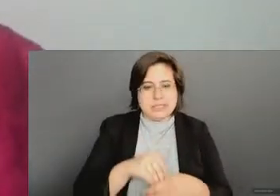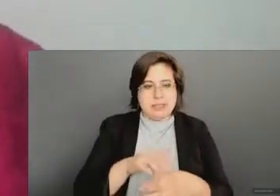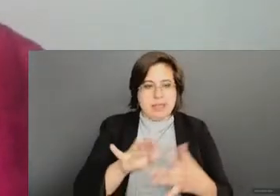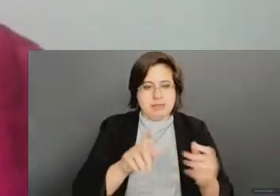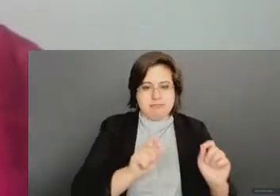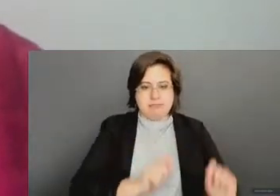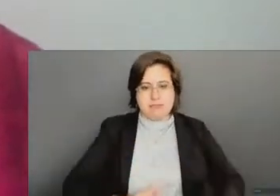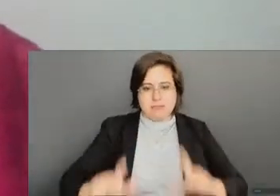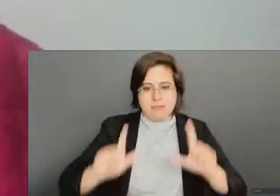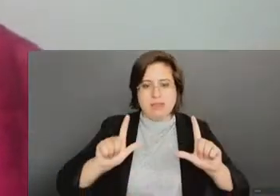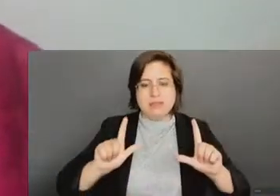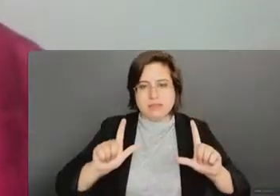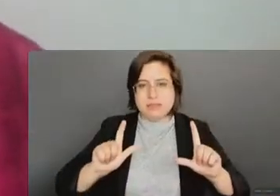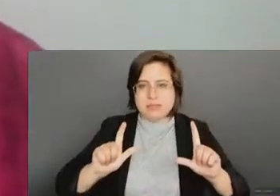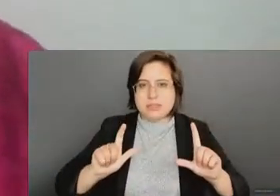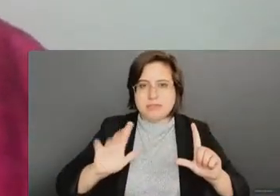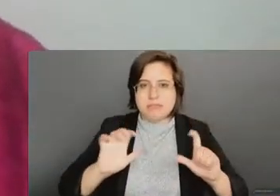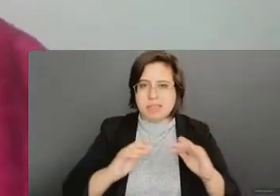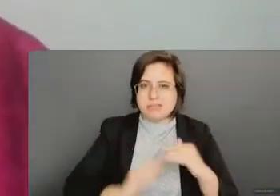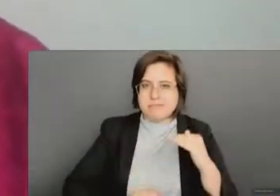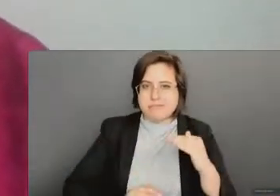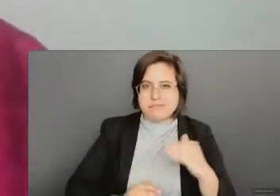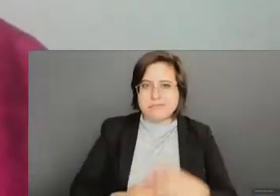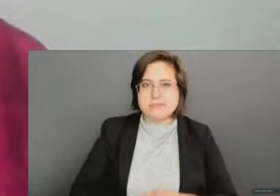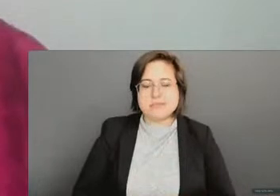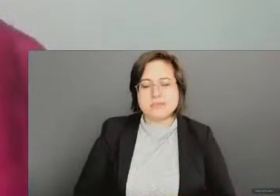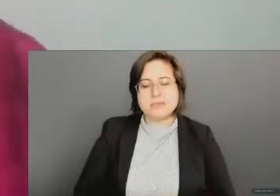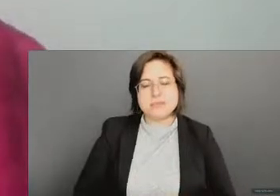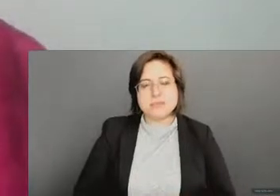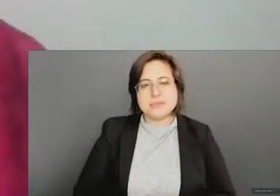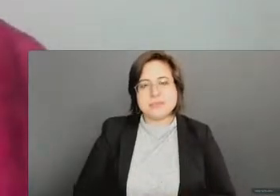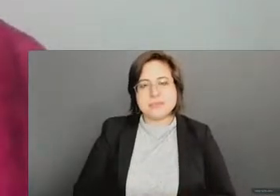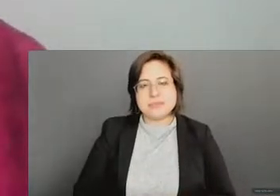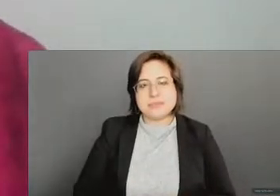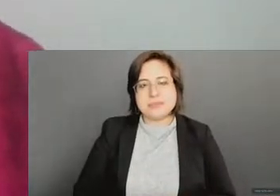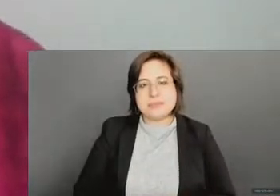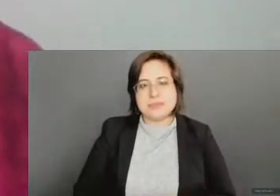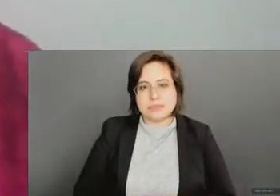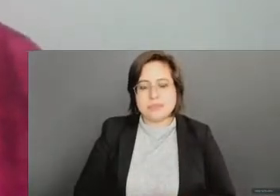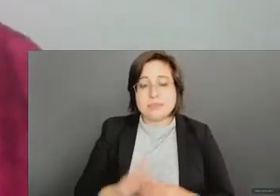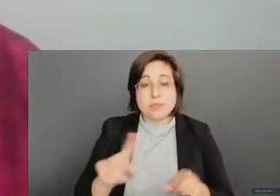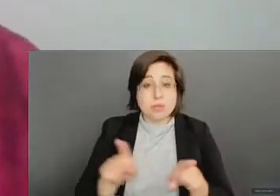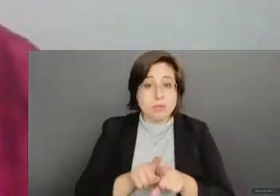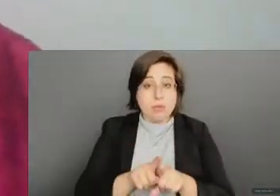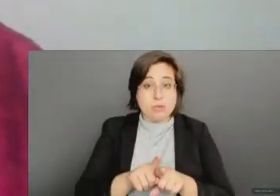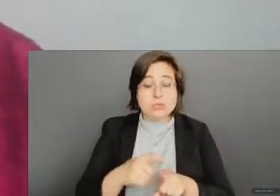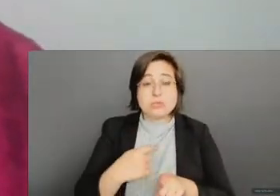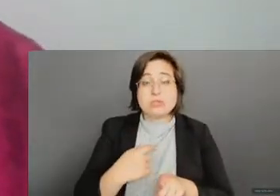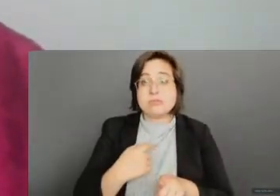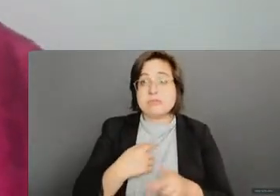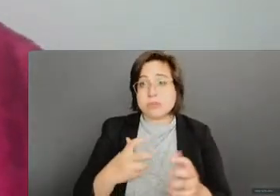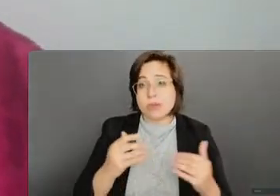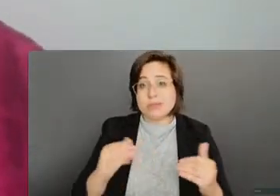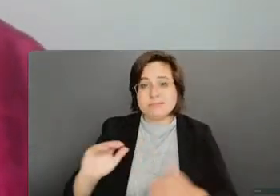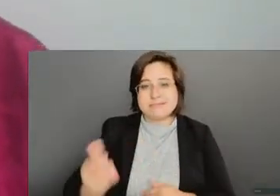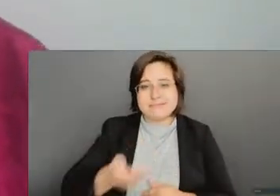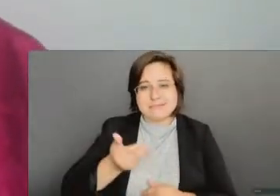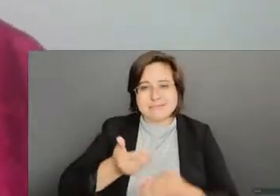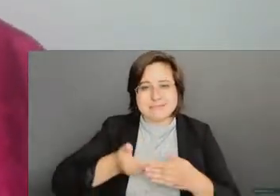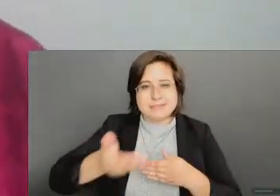within that lens of inequity. So I also wanted, before I introduce the next